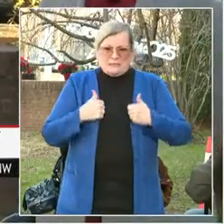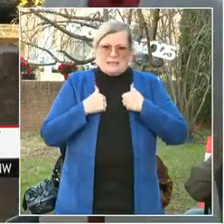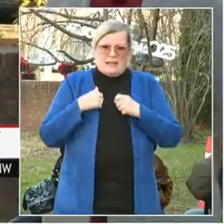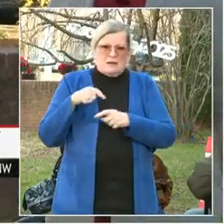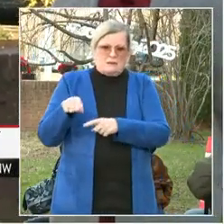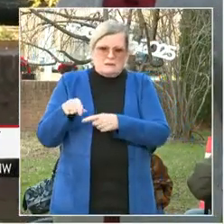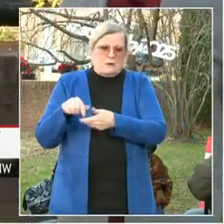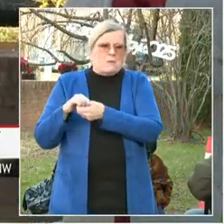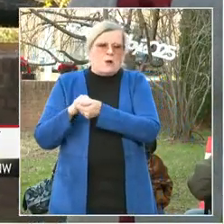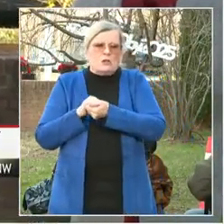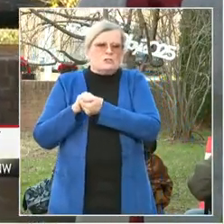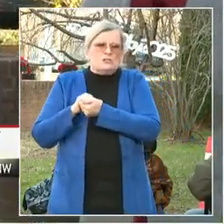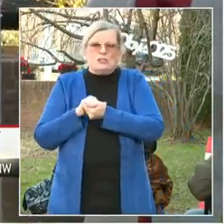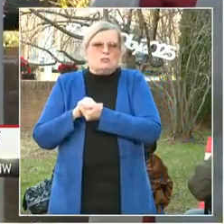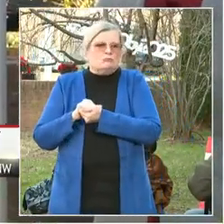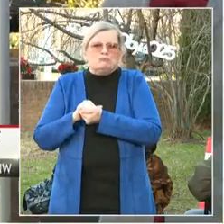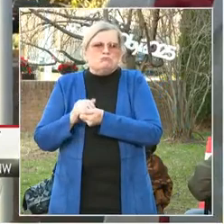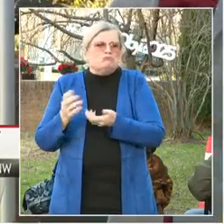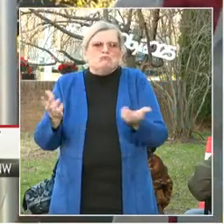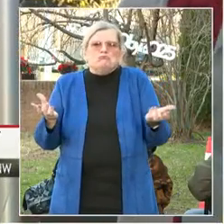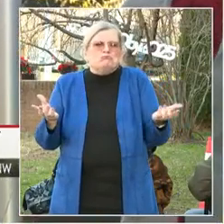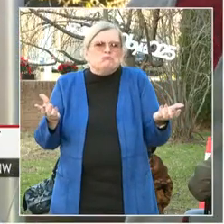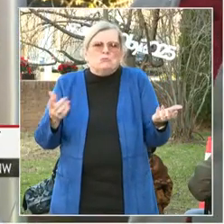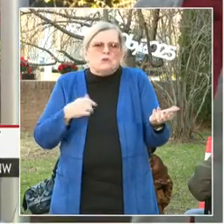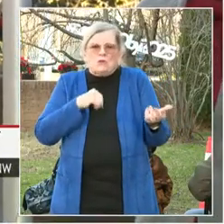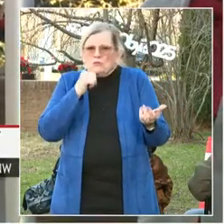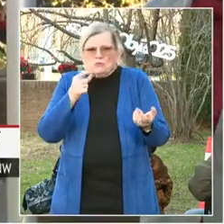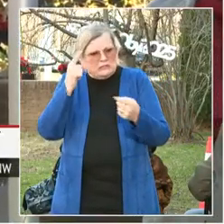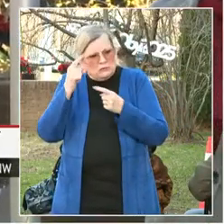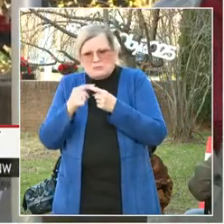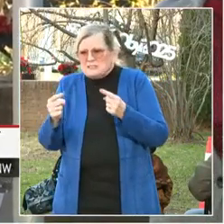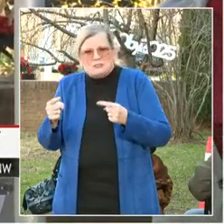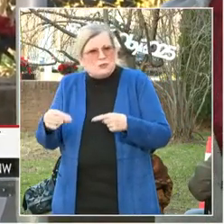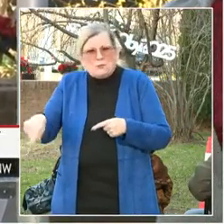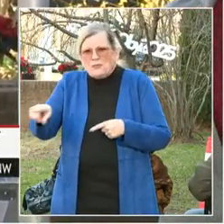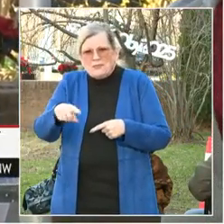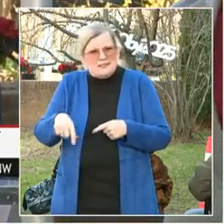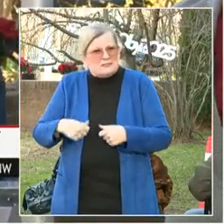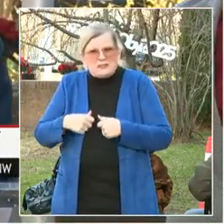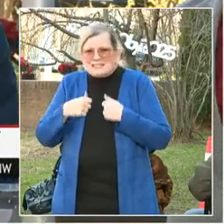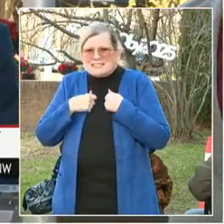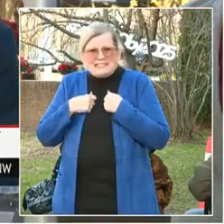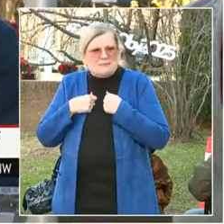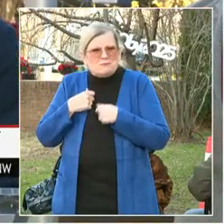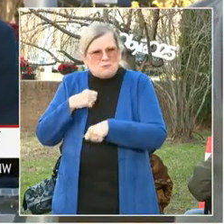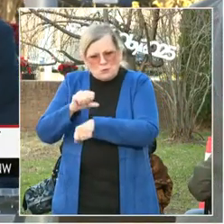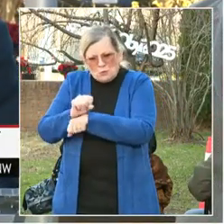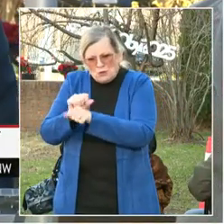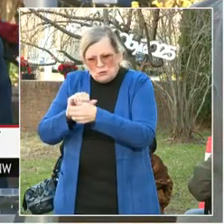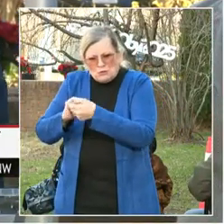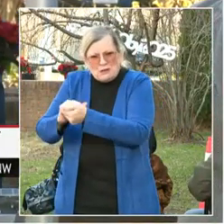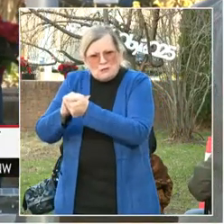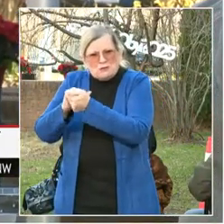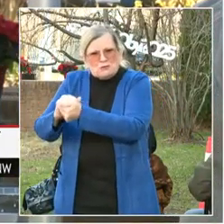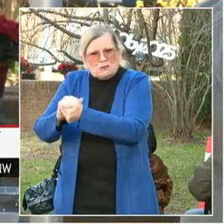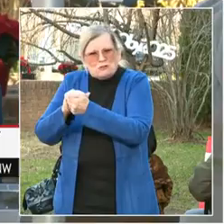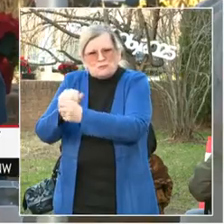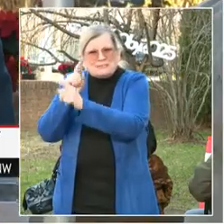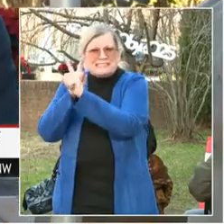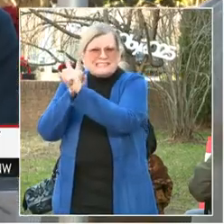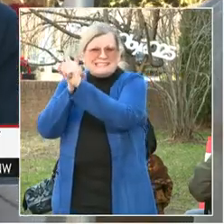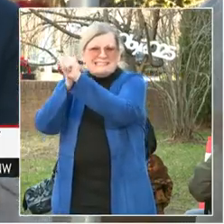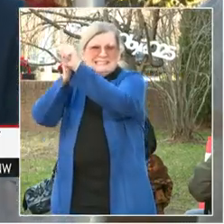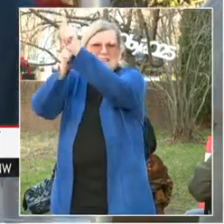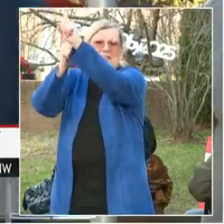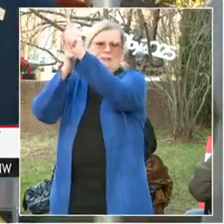ever disagreeable, and we find ways of continuing to work together towards the best outcomes. I also want to thank Deputy Mayor Falchicchio, who has been a key partner